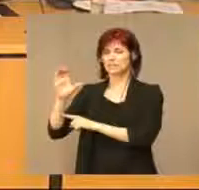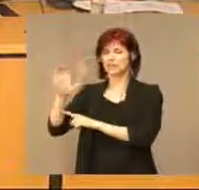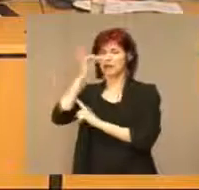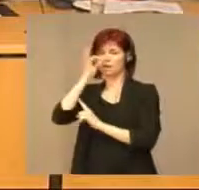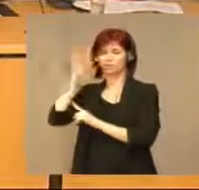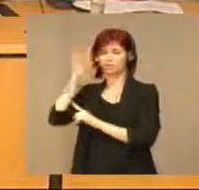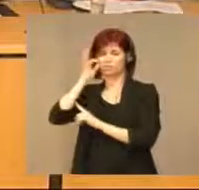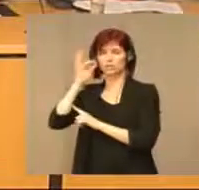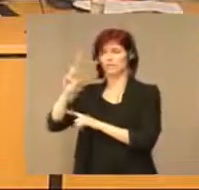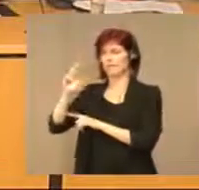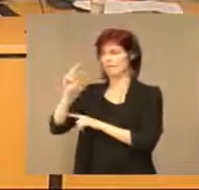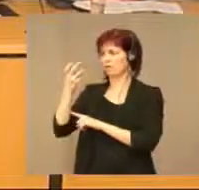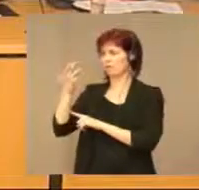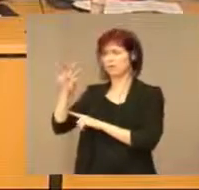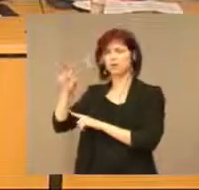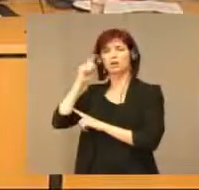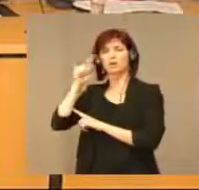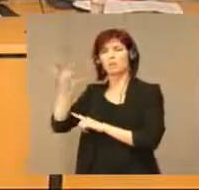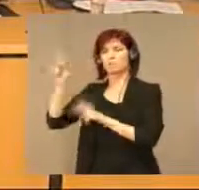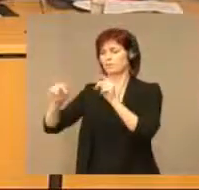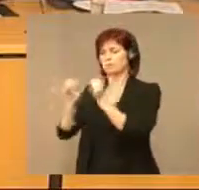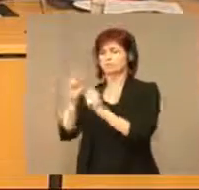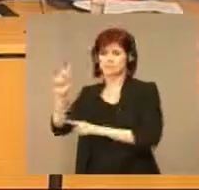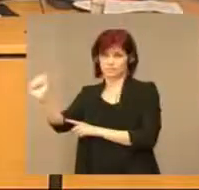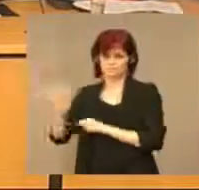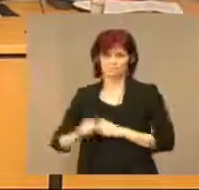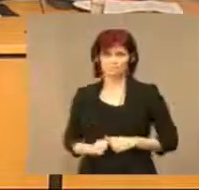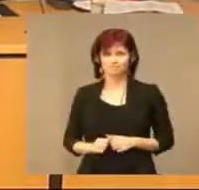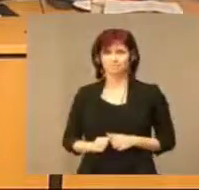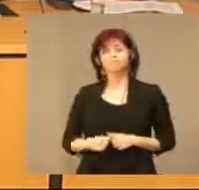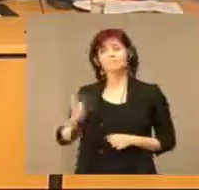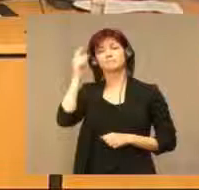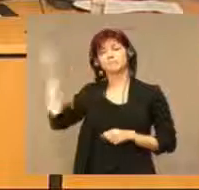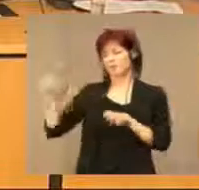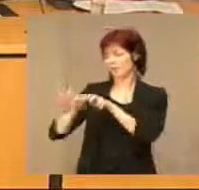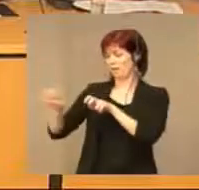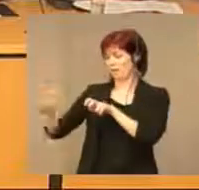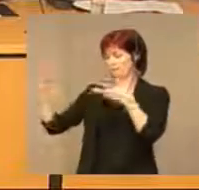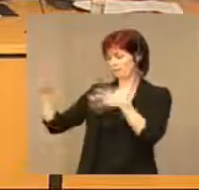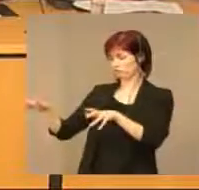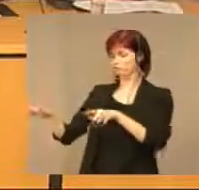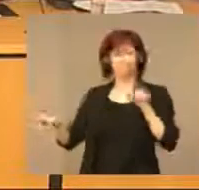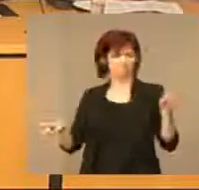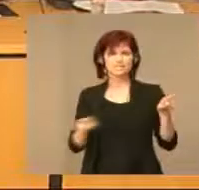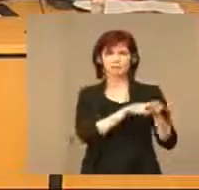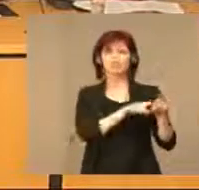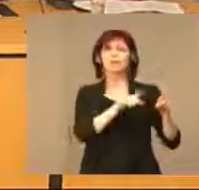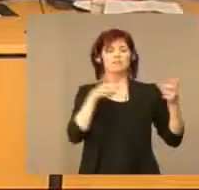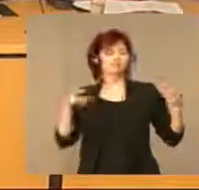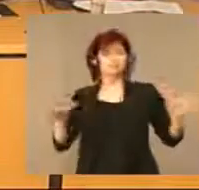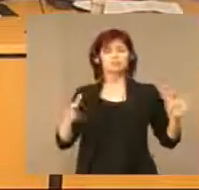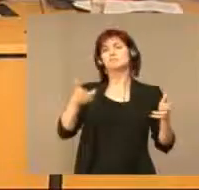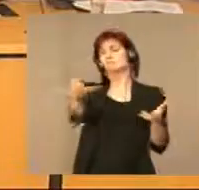on Disability Society. So after each panel, there will be an opportunity for you to participate